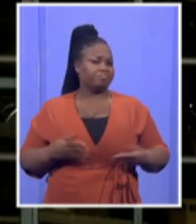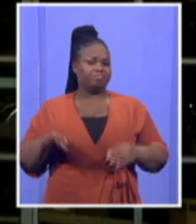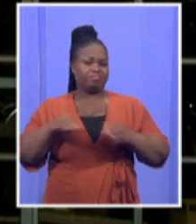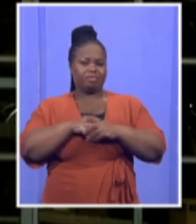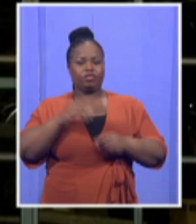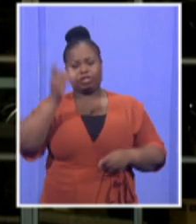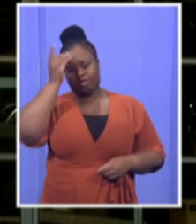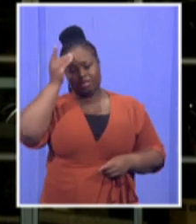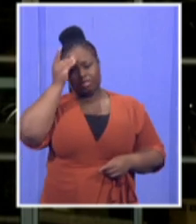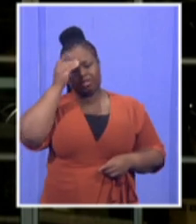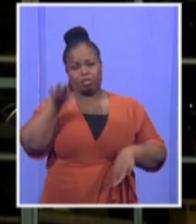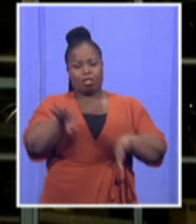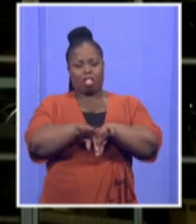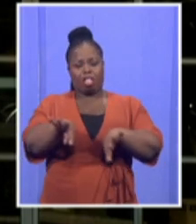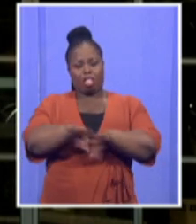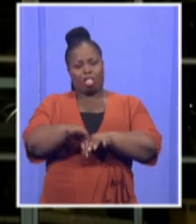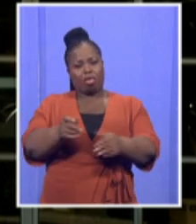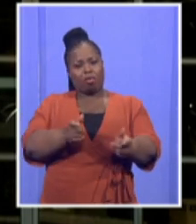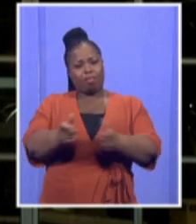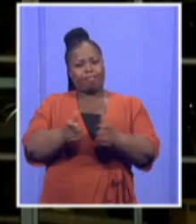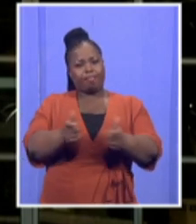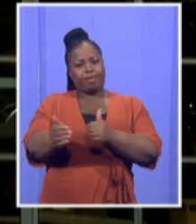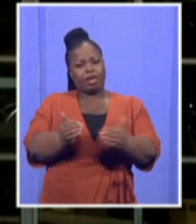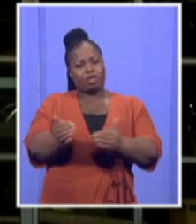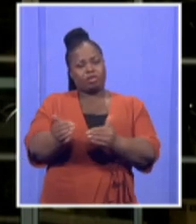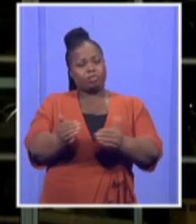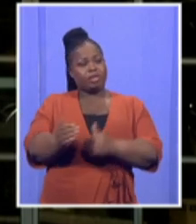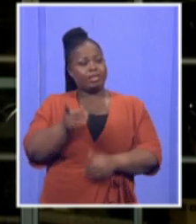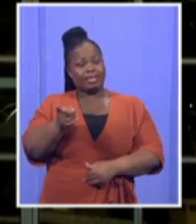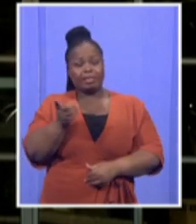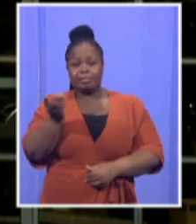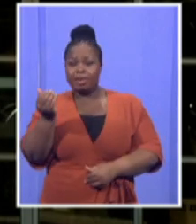Durban Solid Waste Management. And this money was